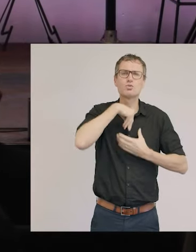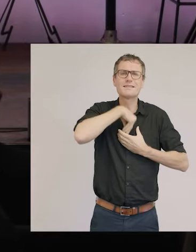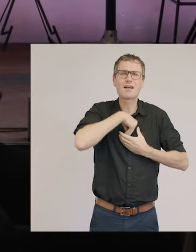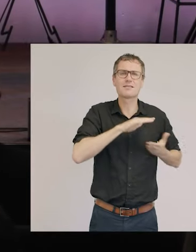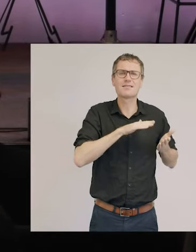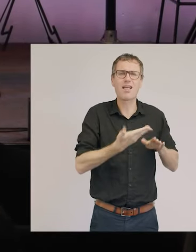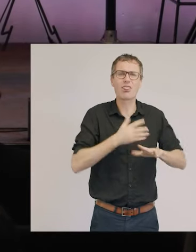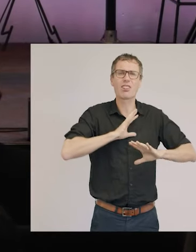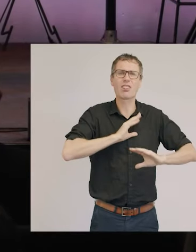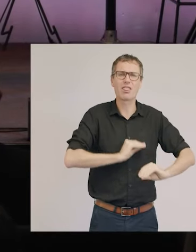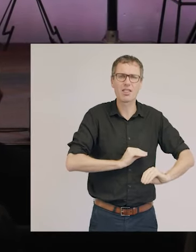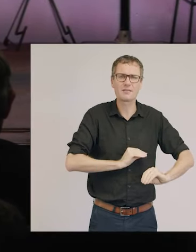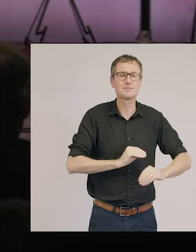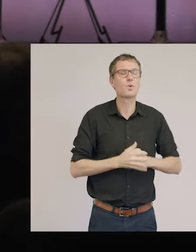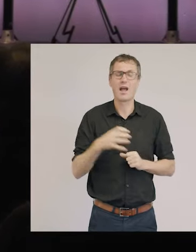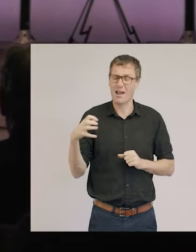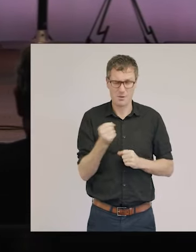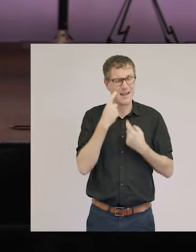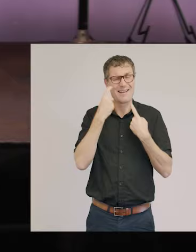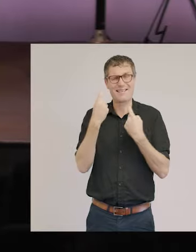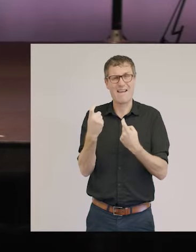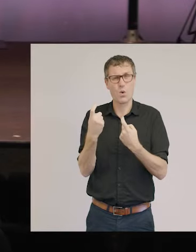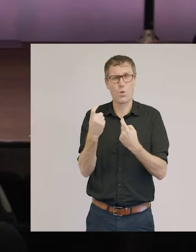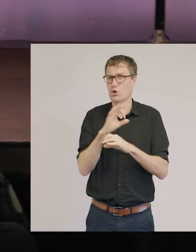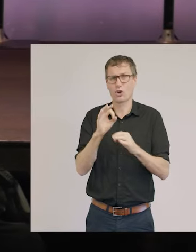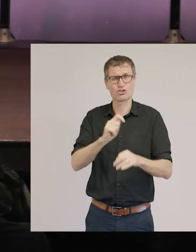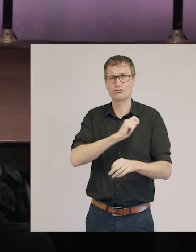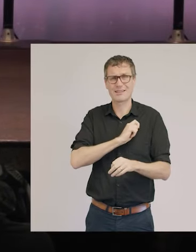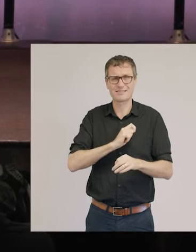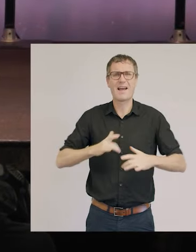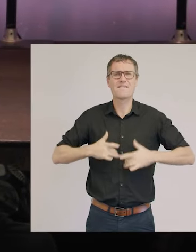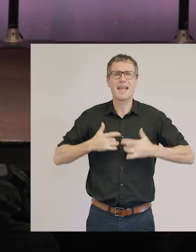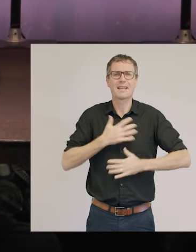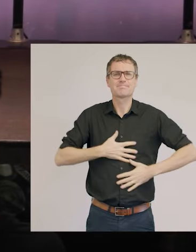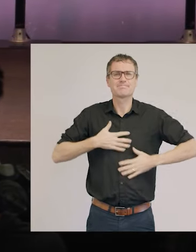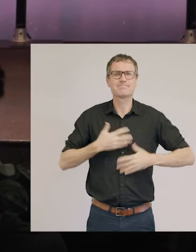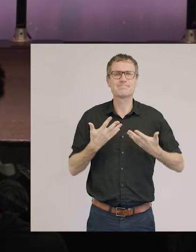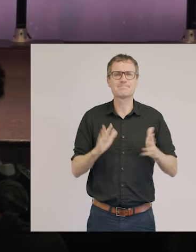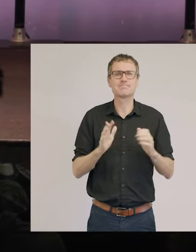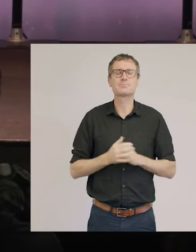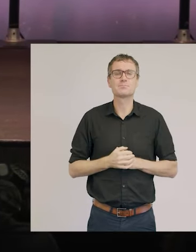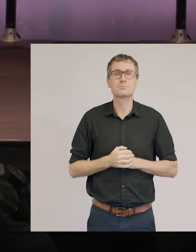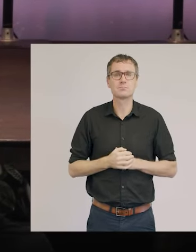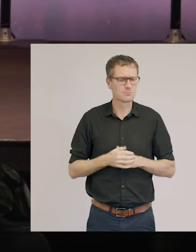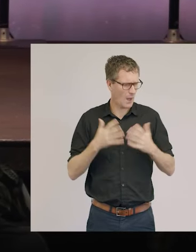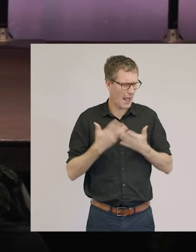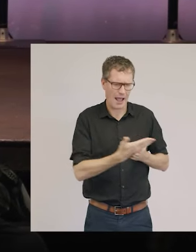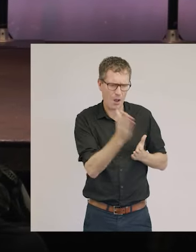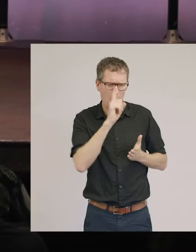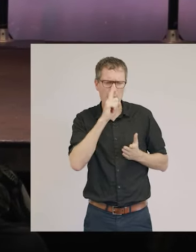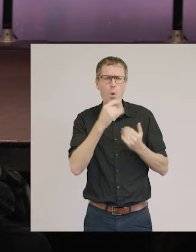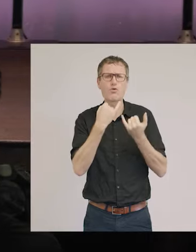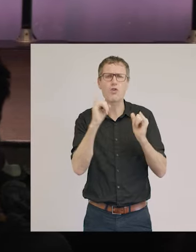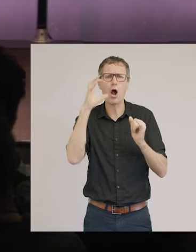And so we've got to be really careful about our feelings. So how do people get into deception? Well, let's go back